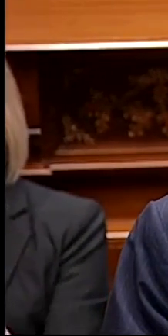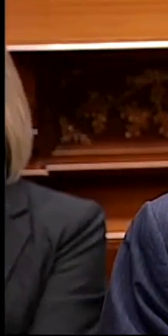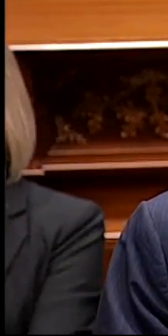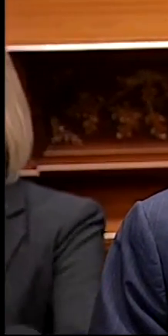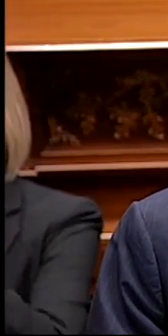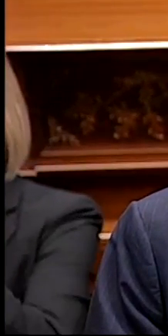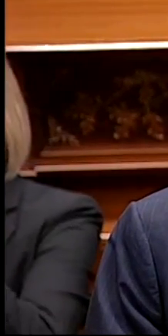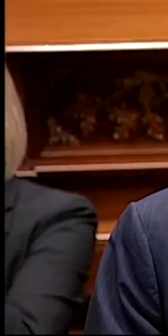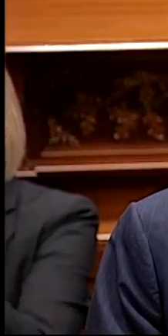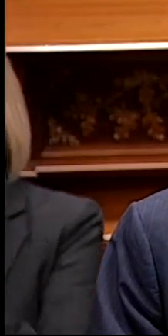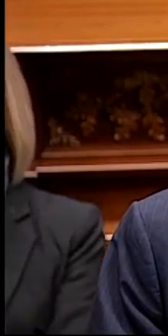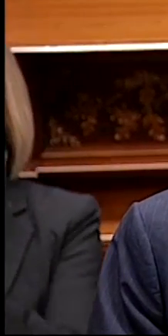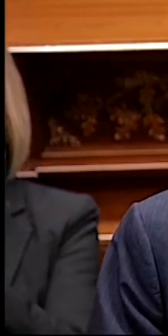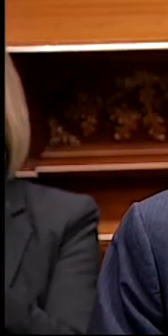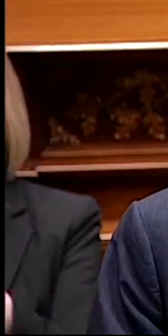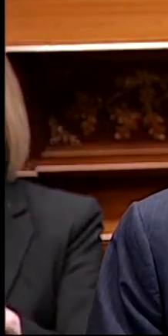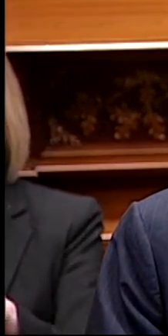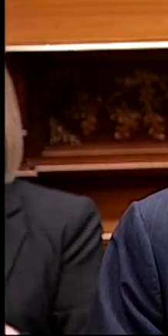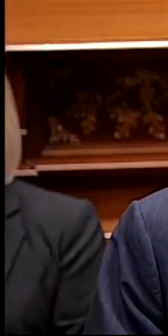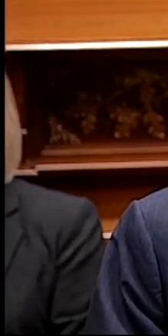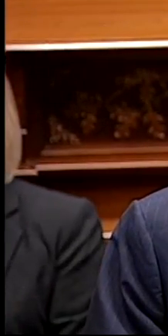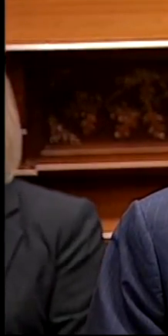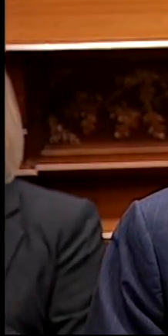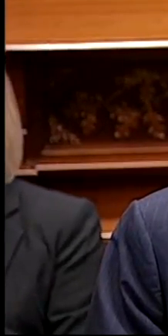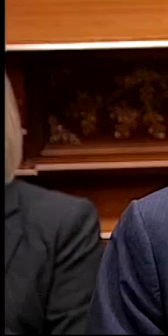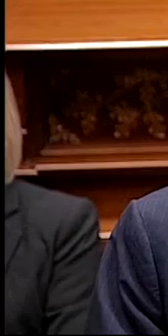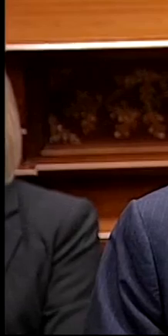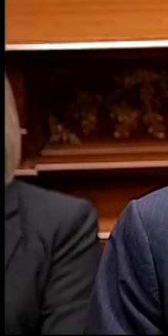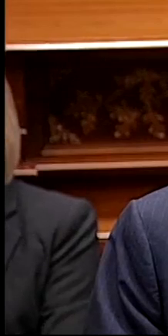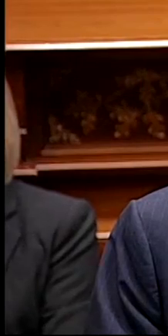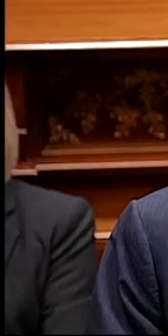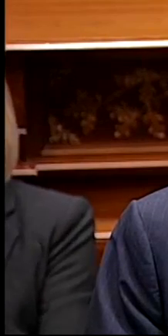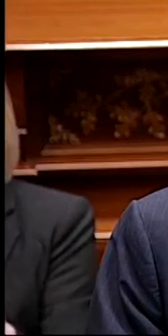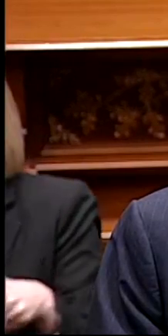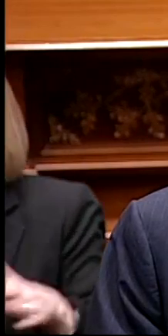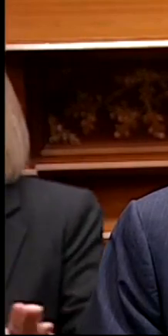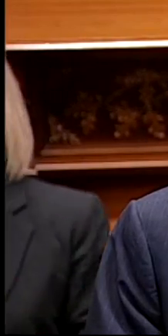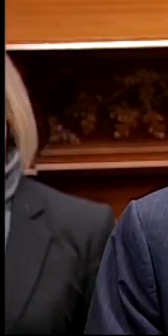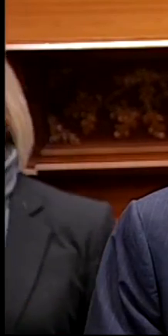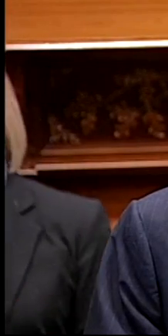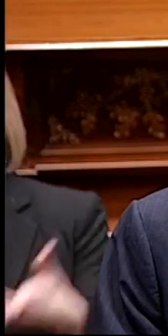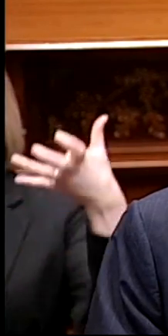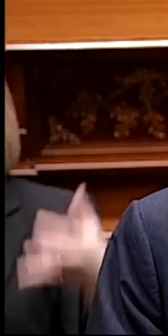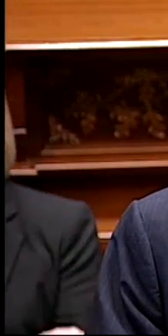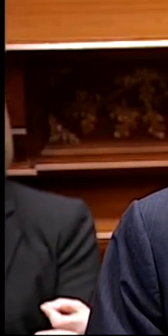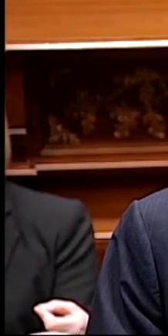constitutional amendment on the 2016 ballot and let the voters decide.